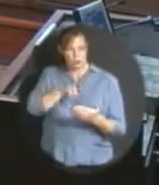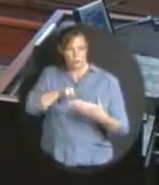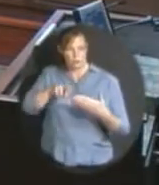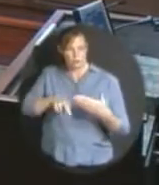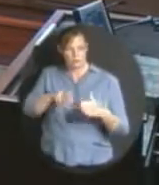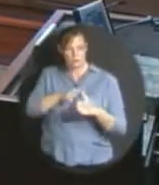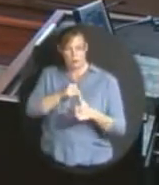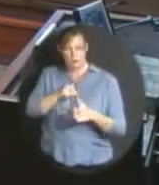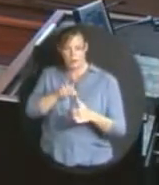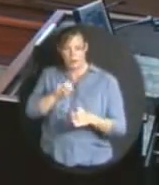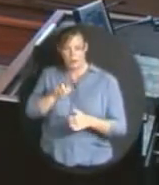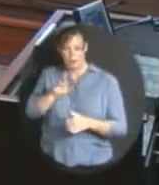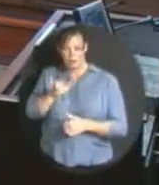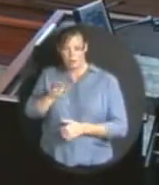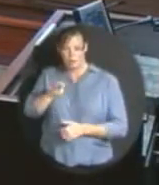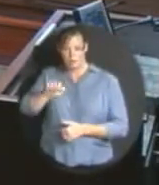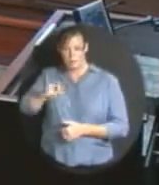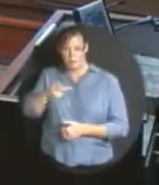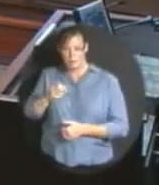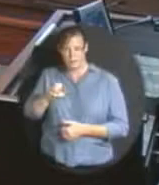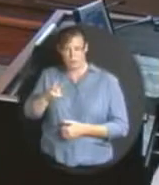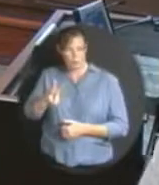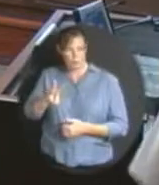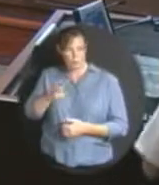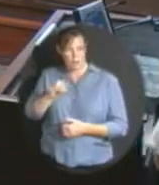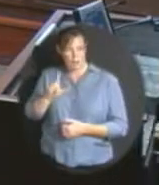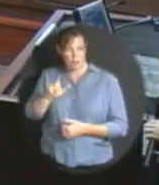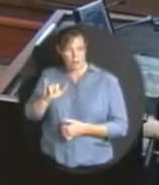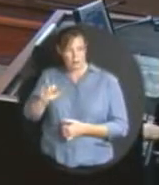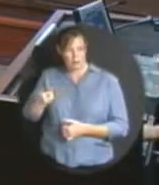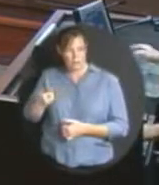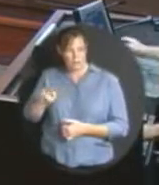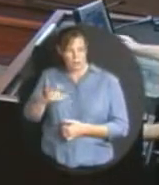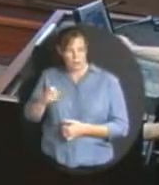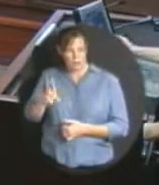from Mrs. Mary Matthew and Mrs. Luann Hermreich.